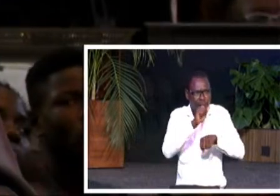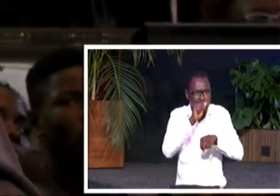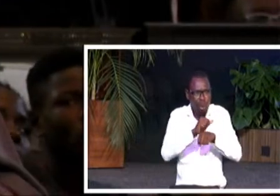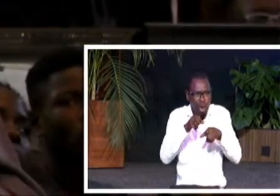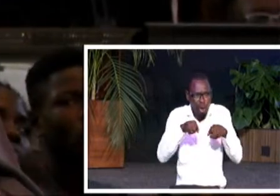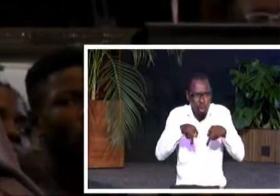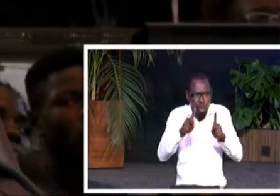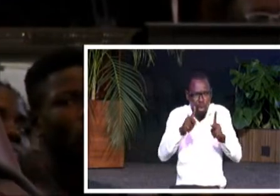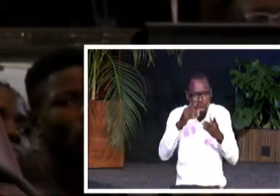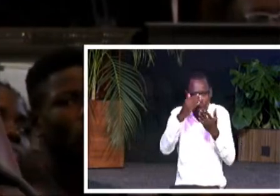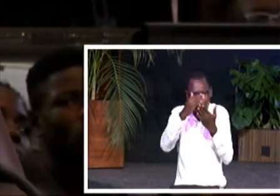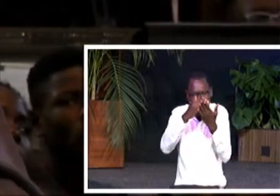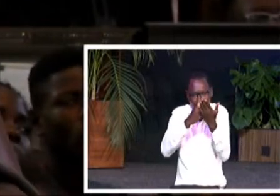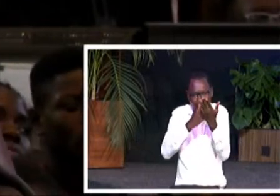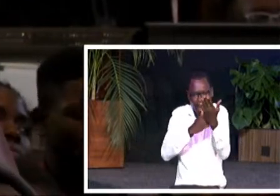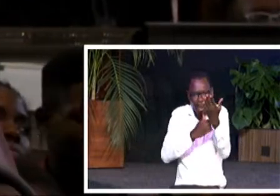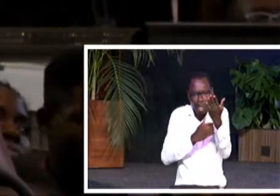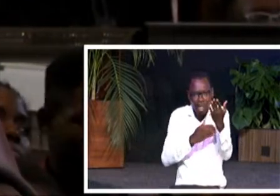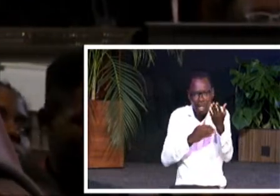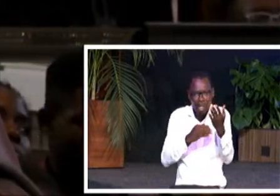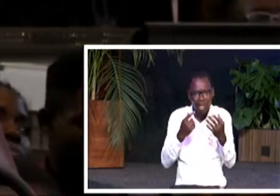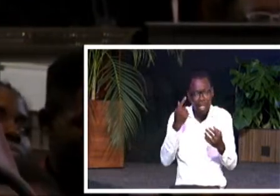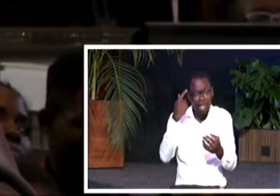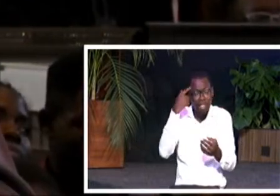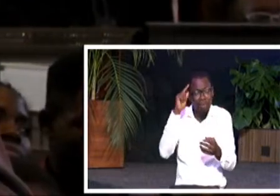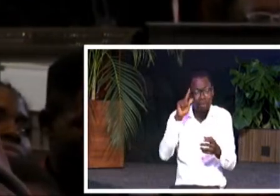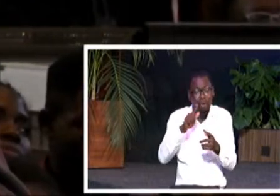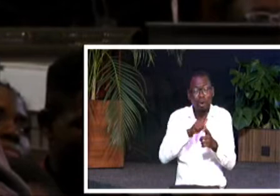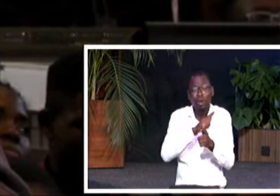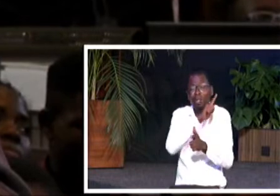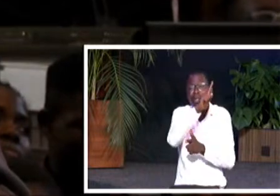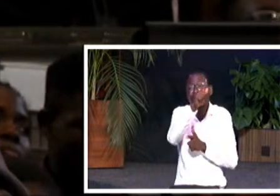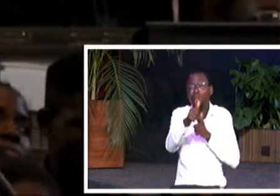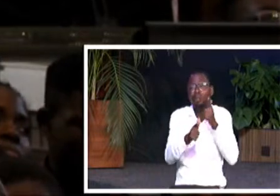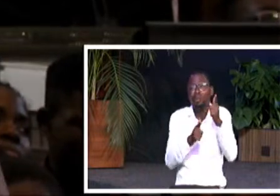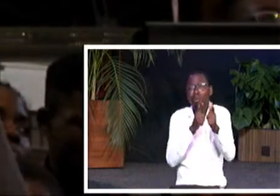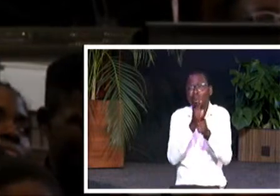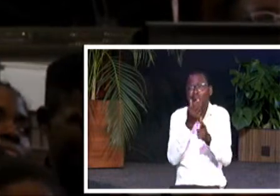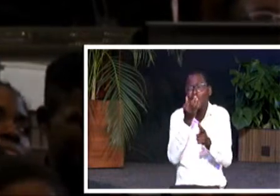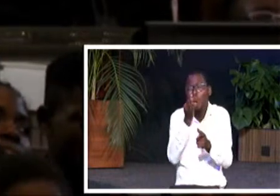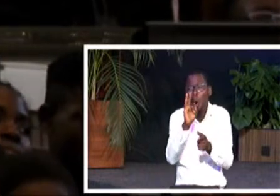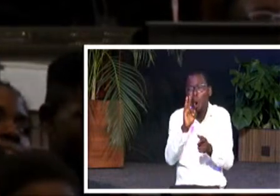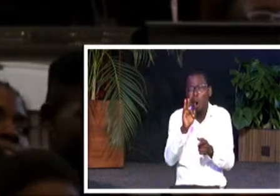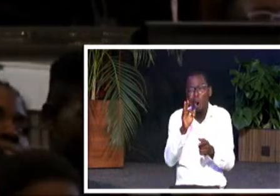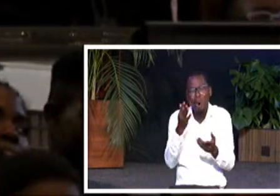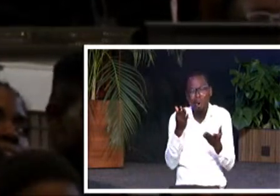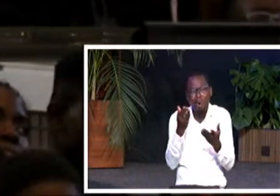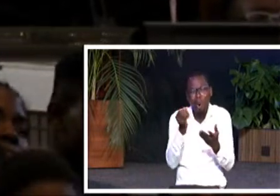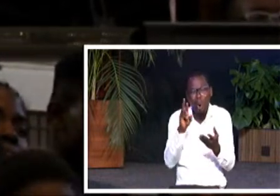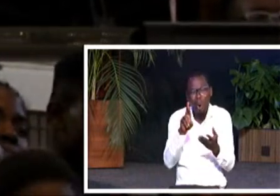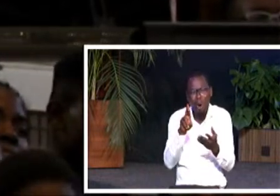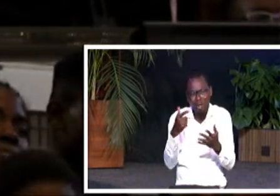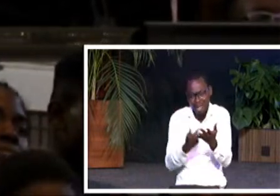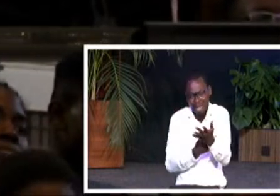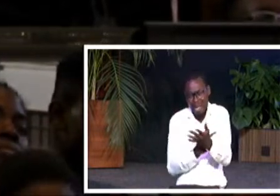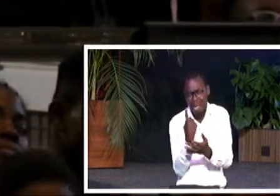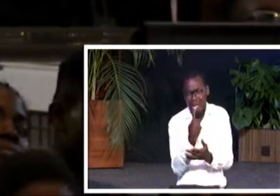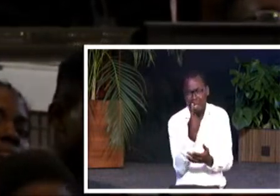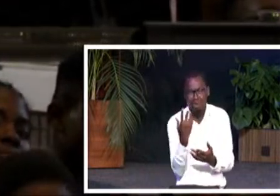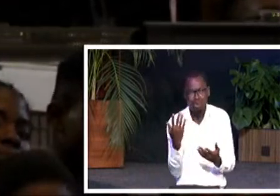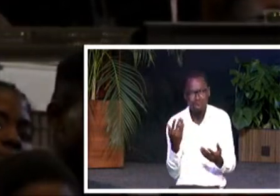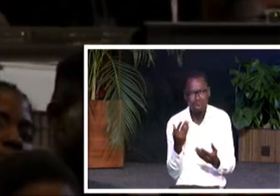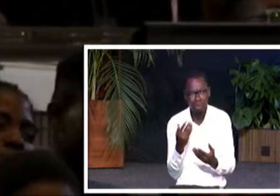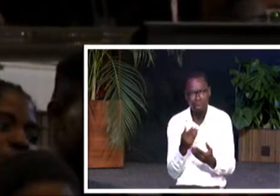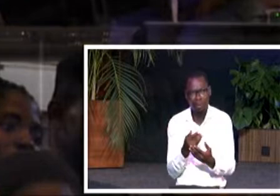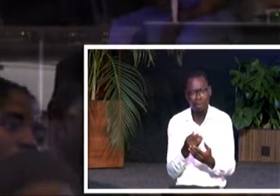globally or related to Ghana or your company specifically? That's what I want to know. Thank you very much. Richard, I